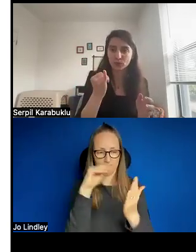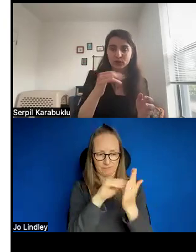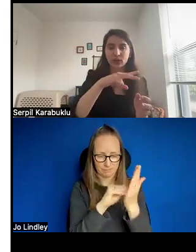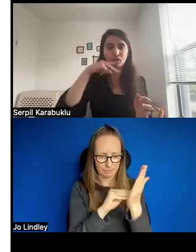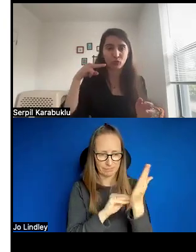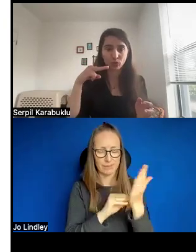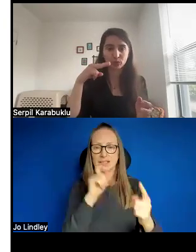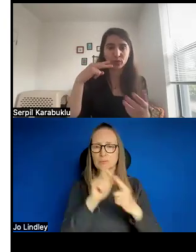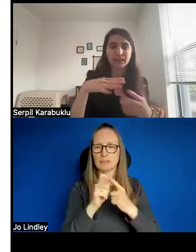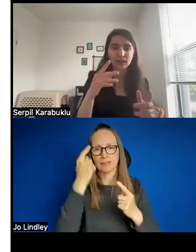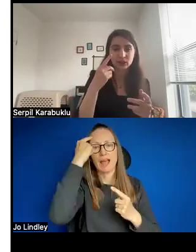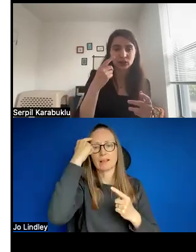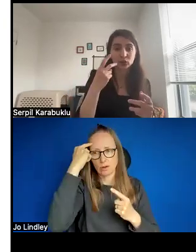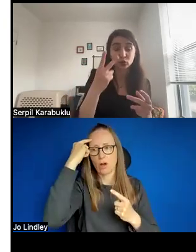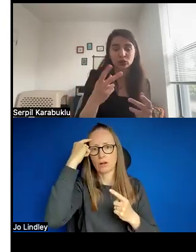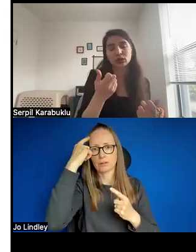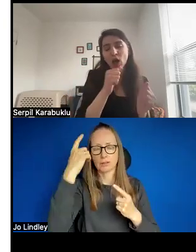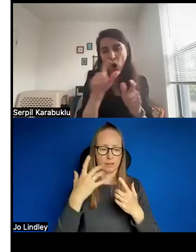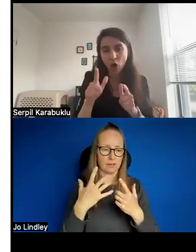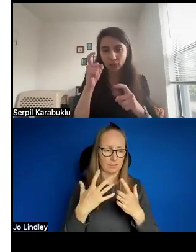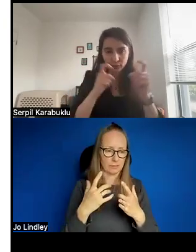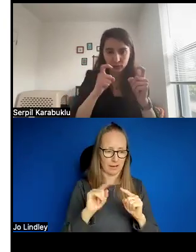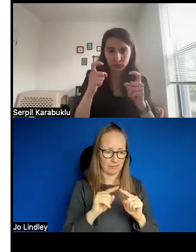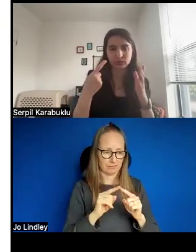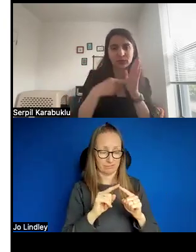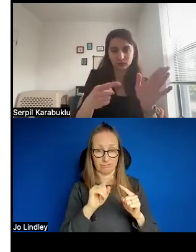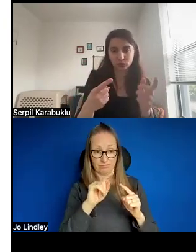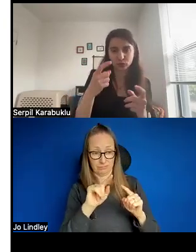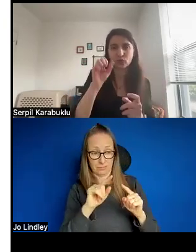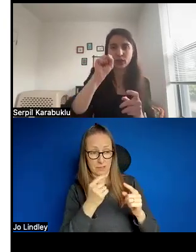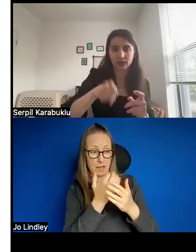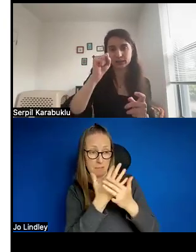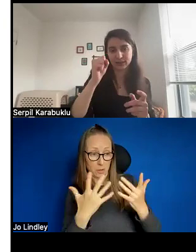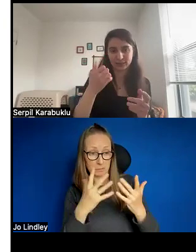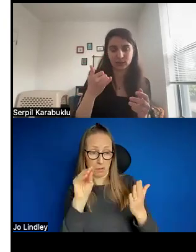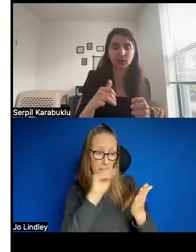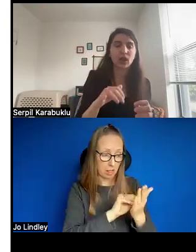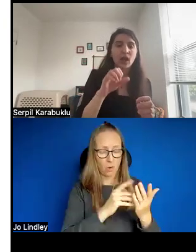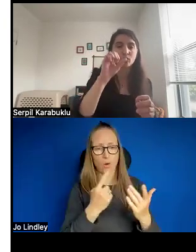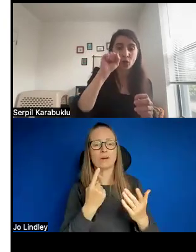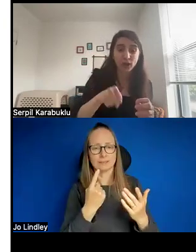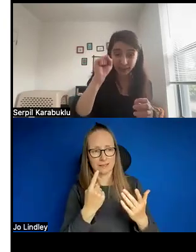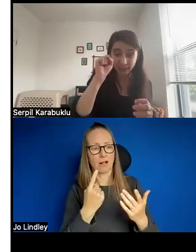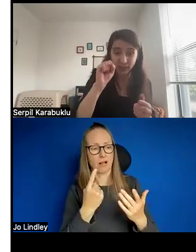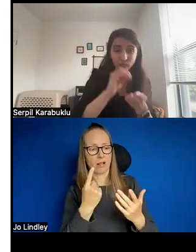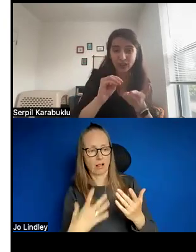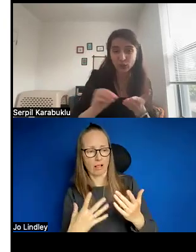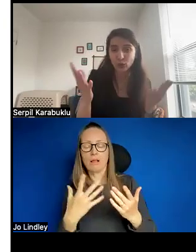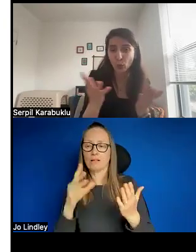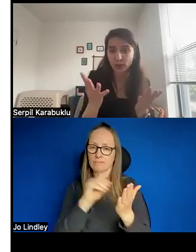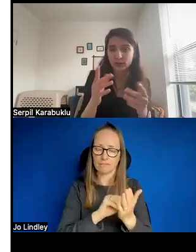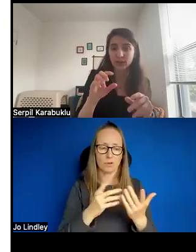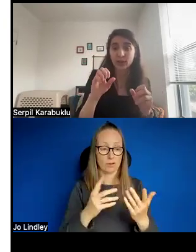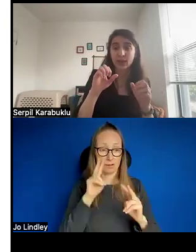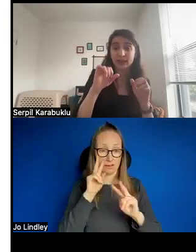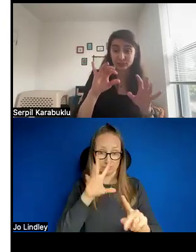head nod, we annotated if it appeared, if it was multiple or single, and if it is clearly visible or